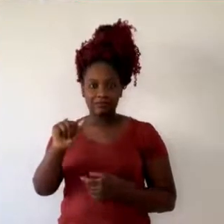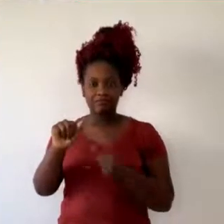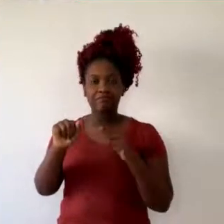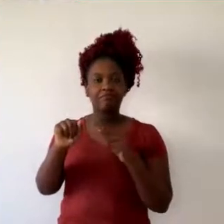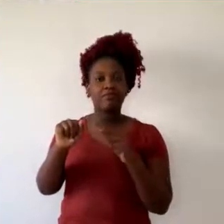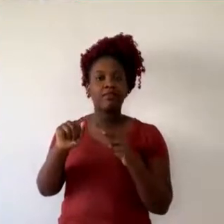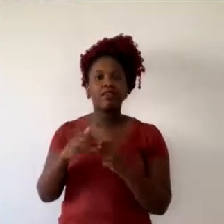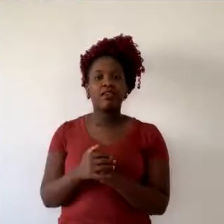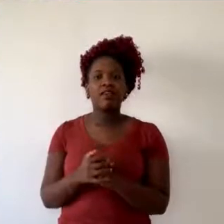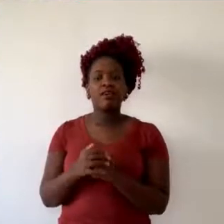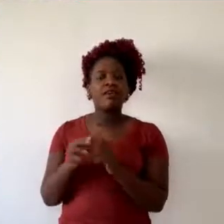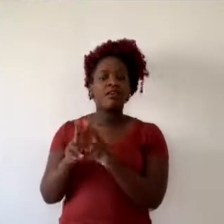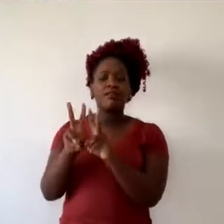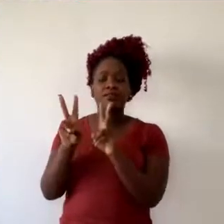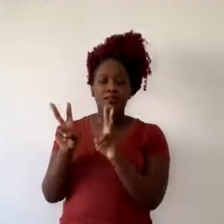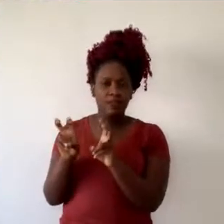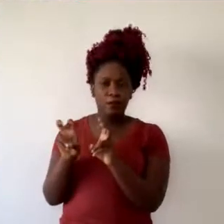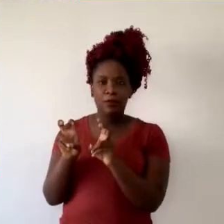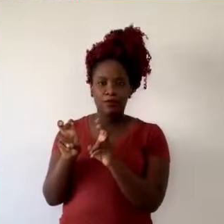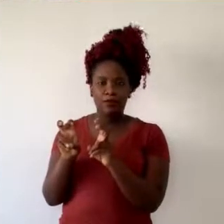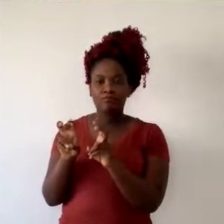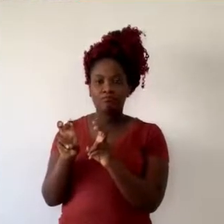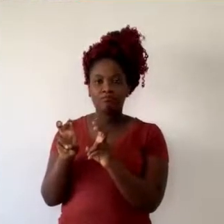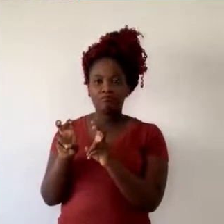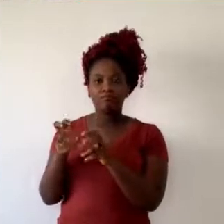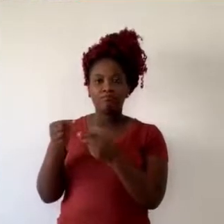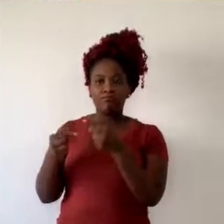then address a theme with you